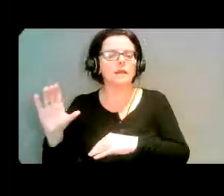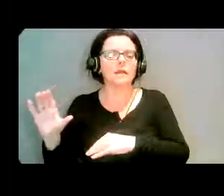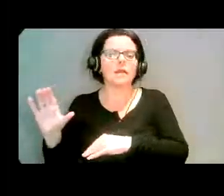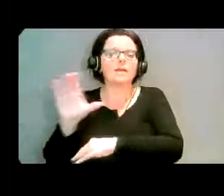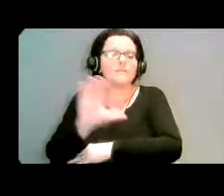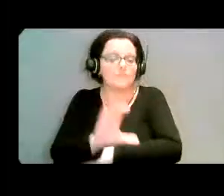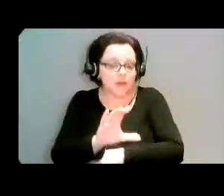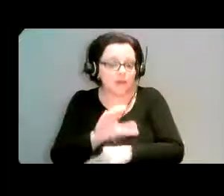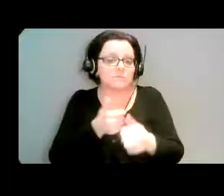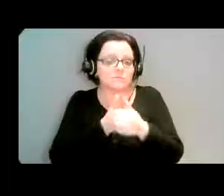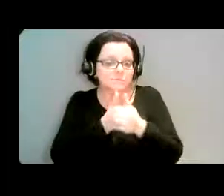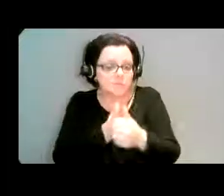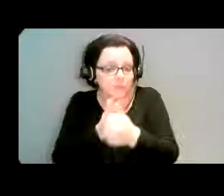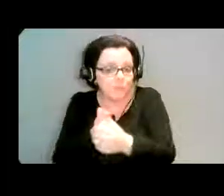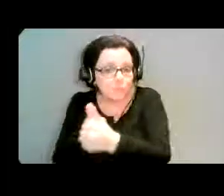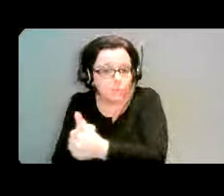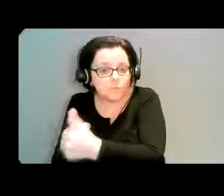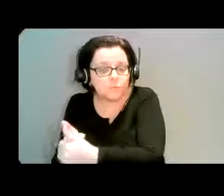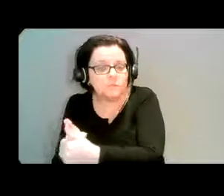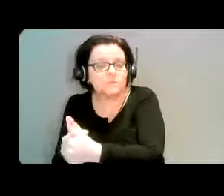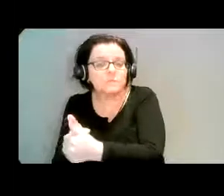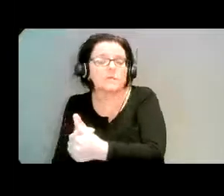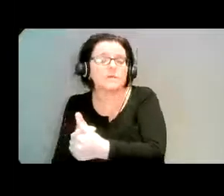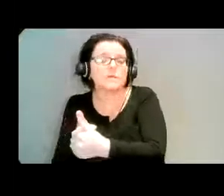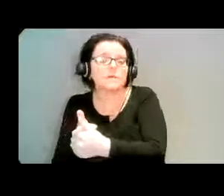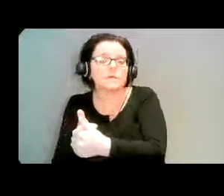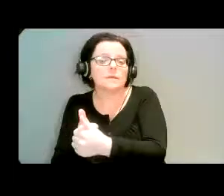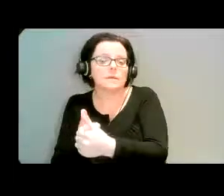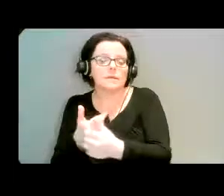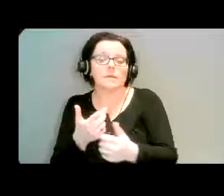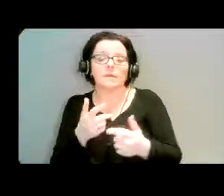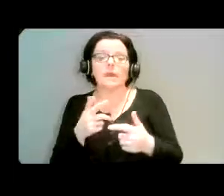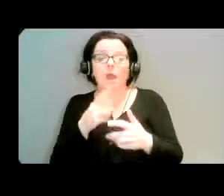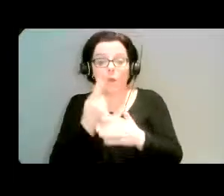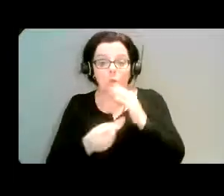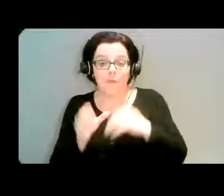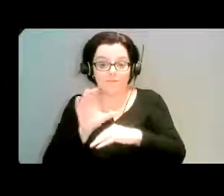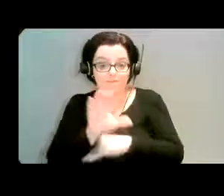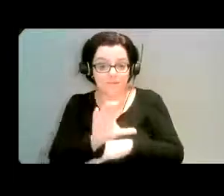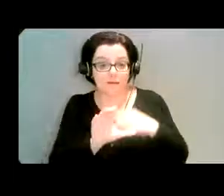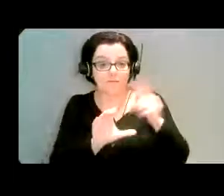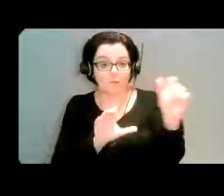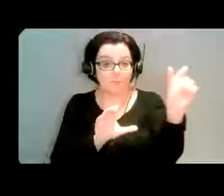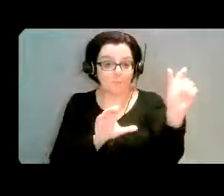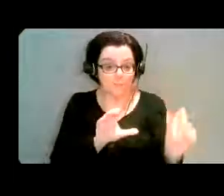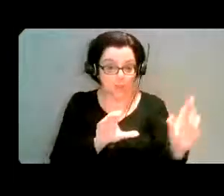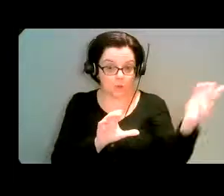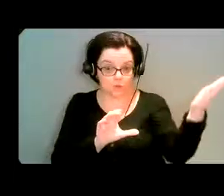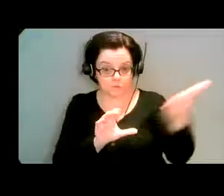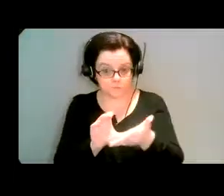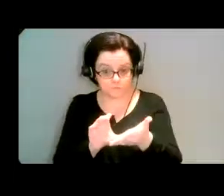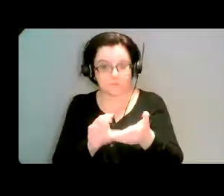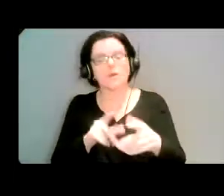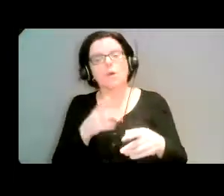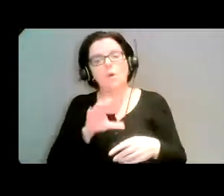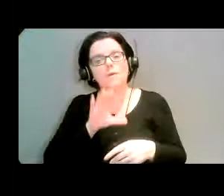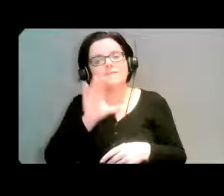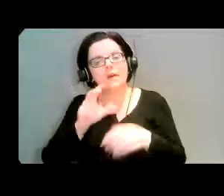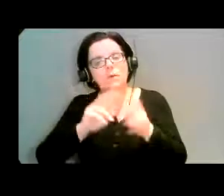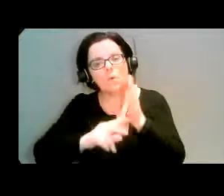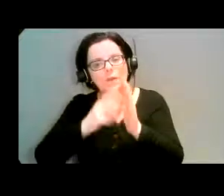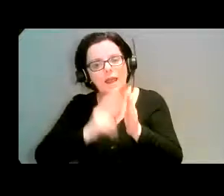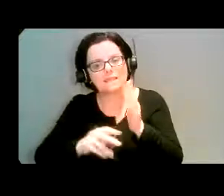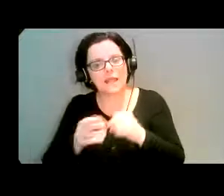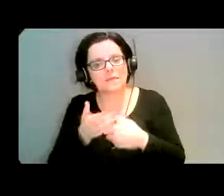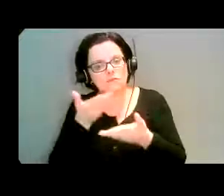support that is either by person or by organization, and we will not fund anything else. We're not going to